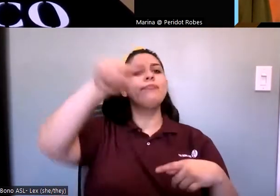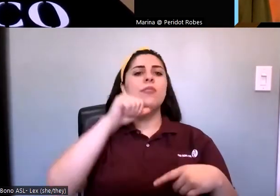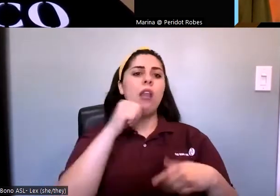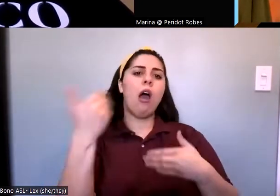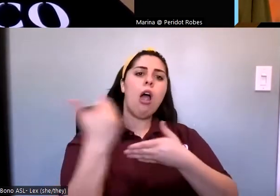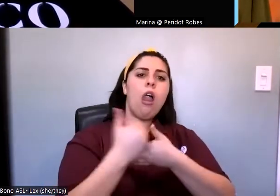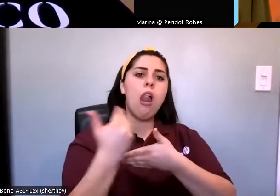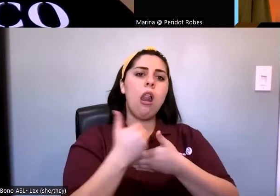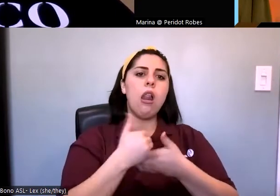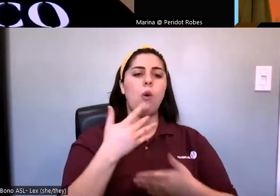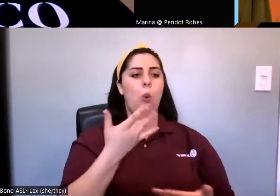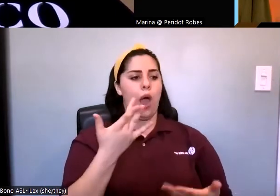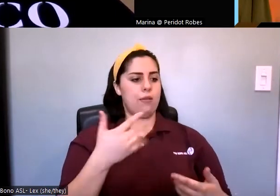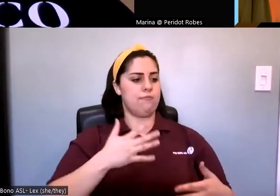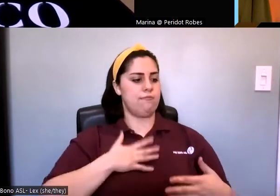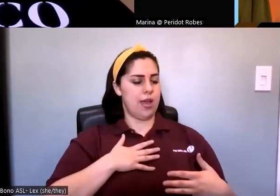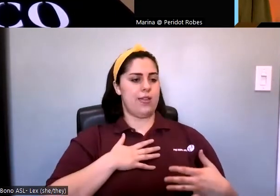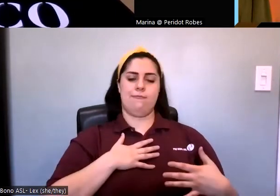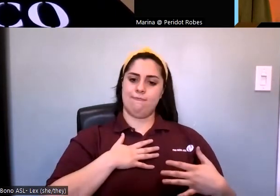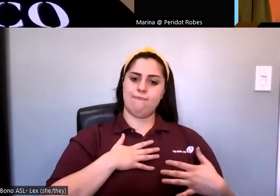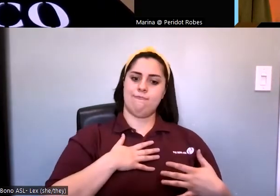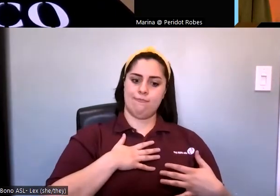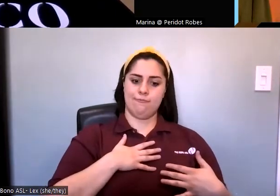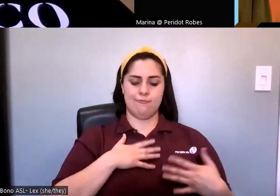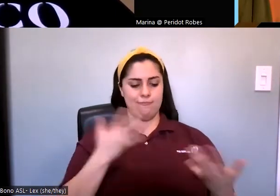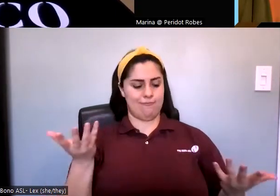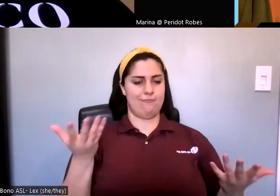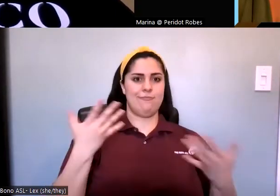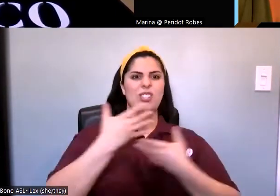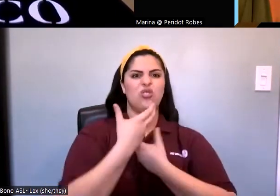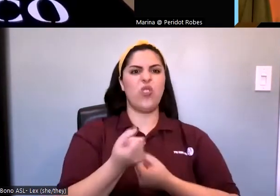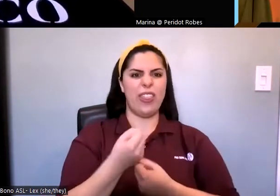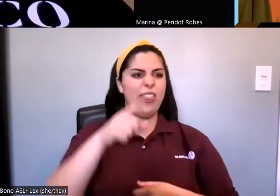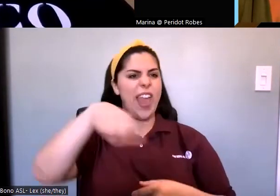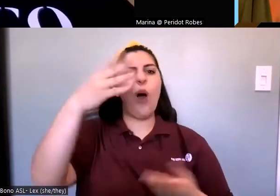in me that's just like, you don't want this. You don't want this.